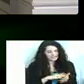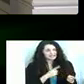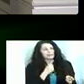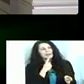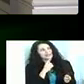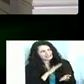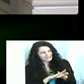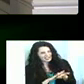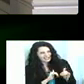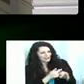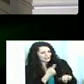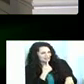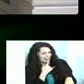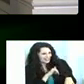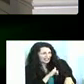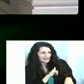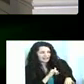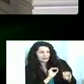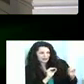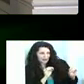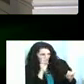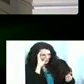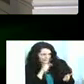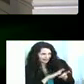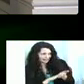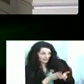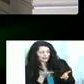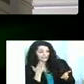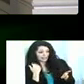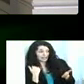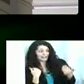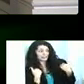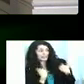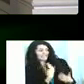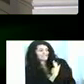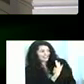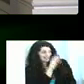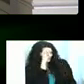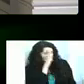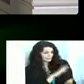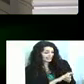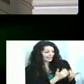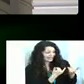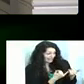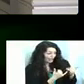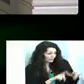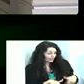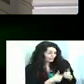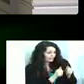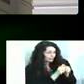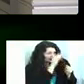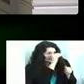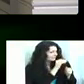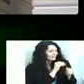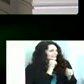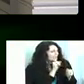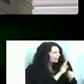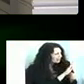put. I have no husband. You've had five husbands, and the man you're living with now isn't even your